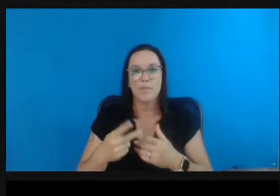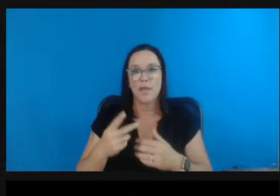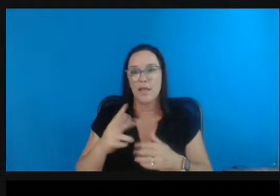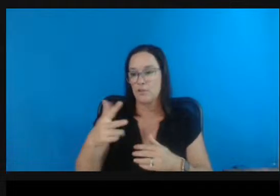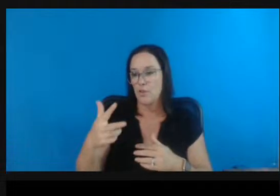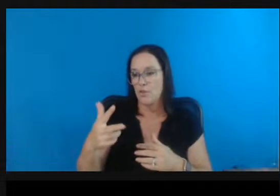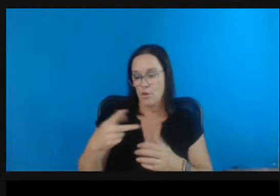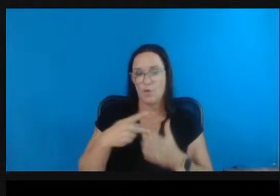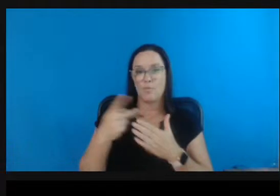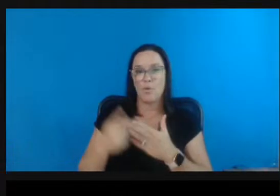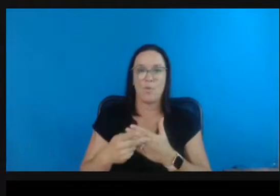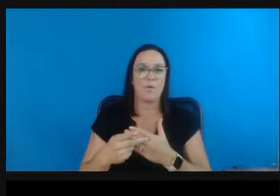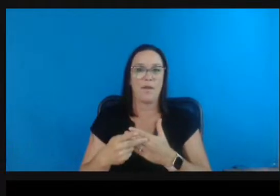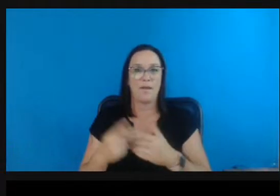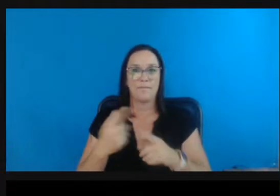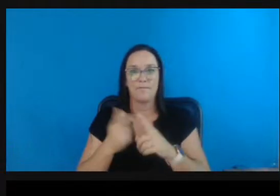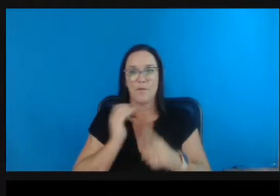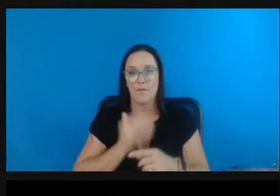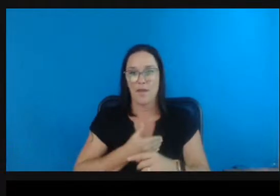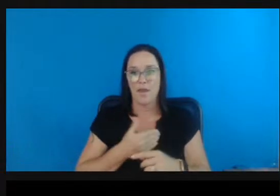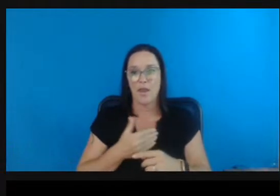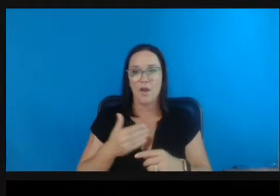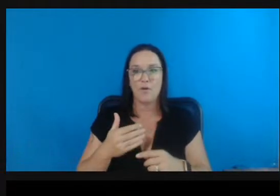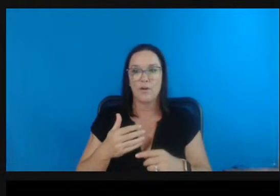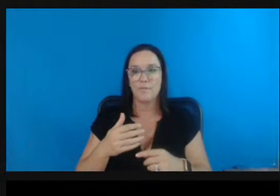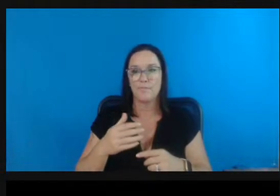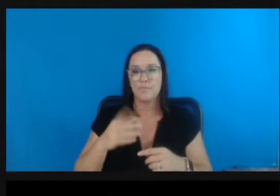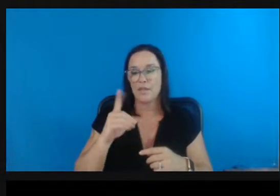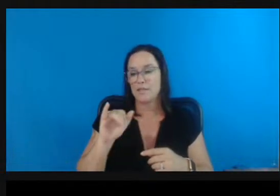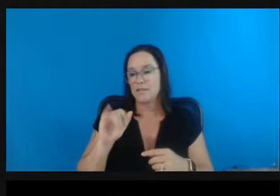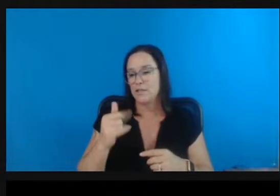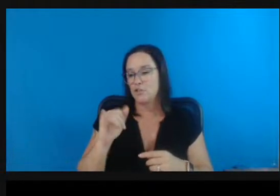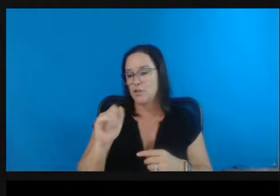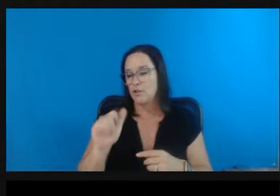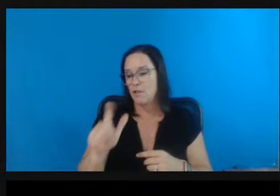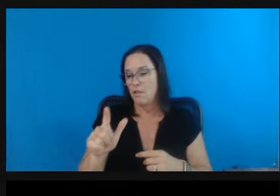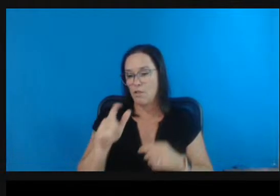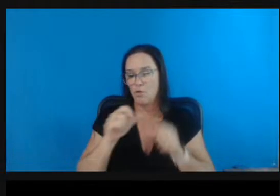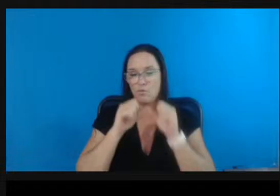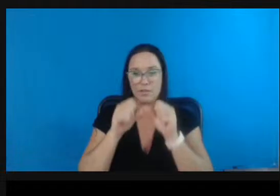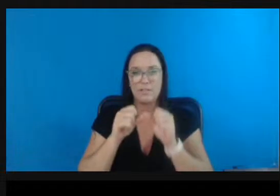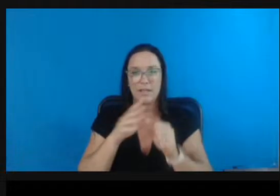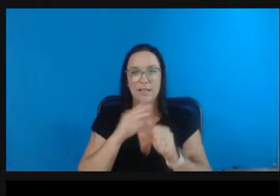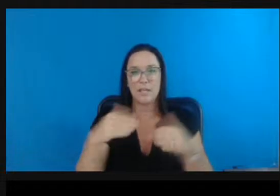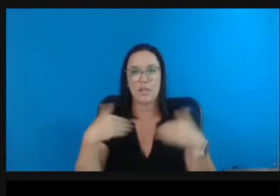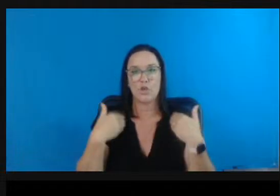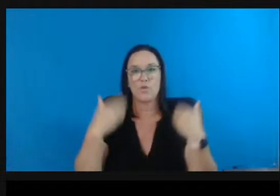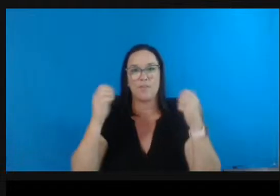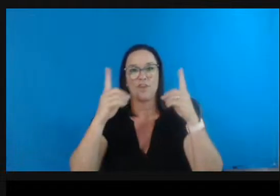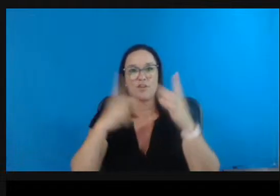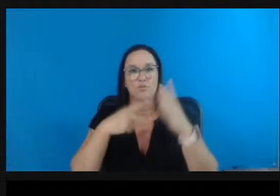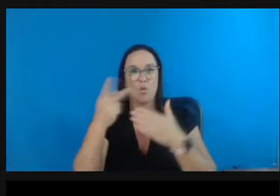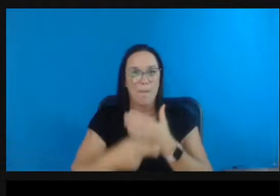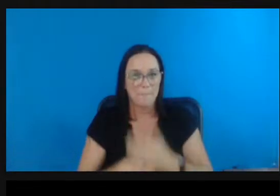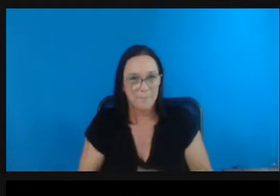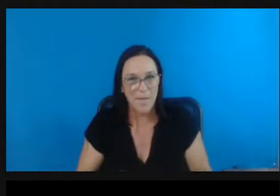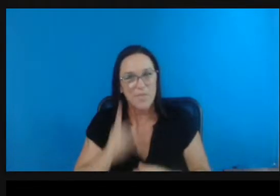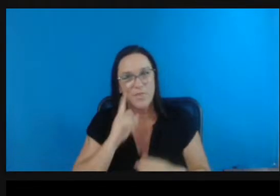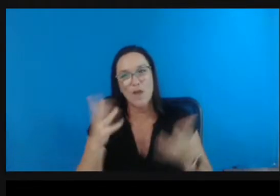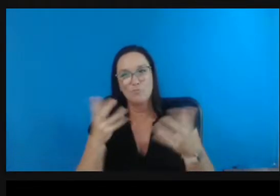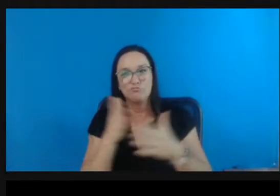from the volcano education, as well as our digital resilience and our youth development program. Thought I'd share that with you guys. There we